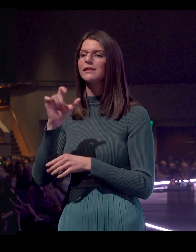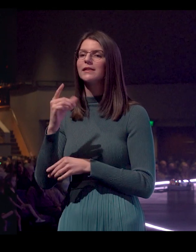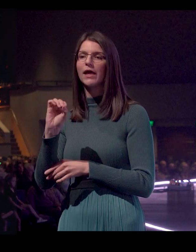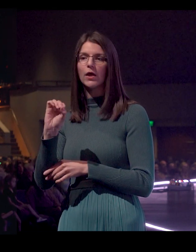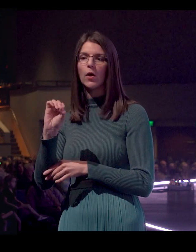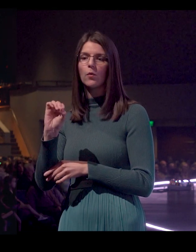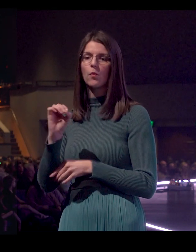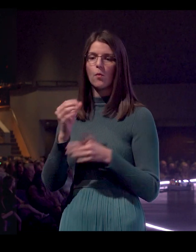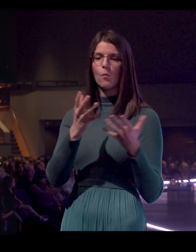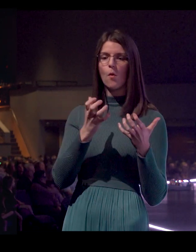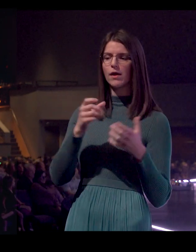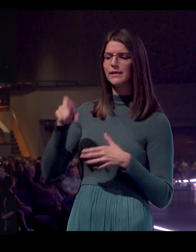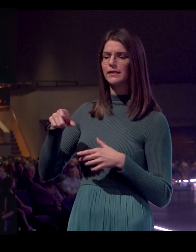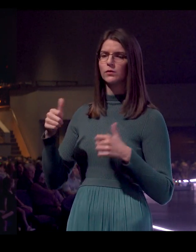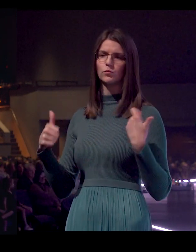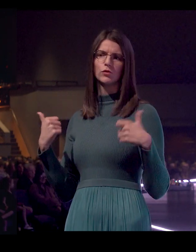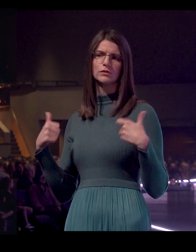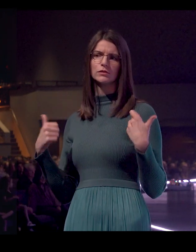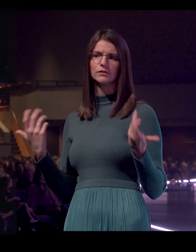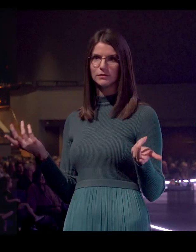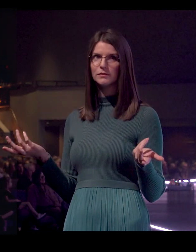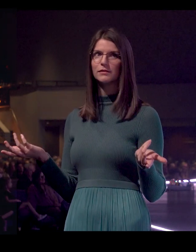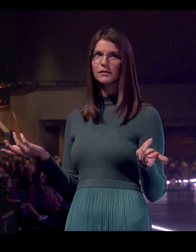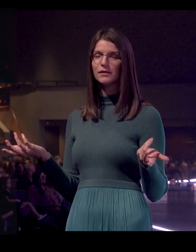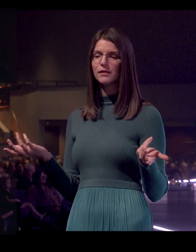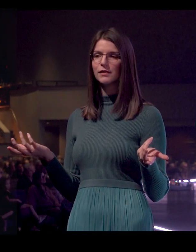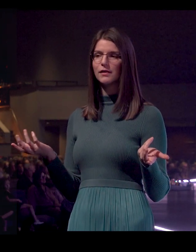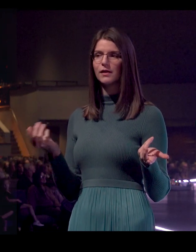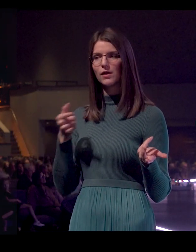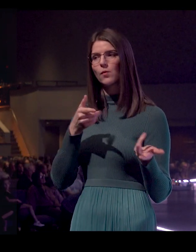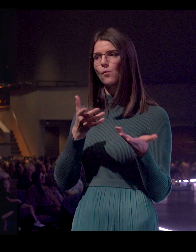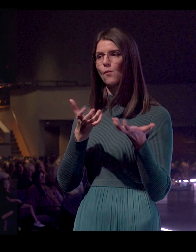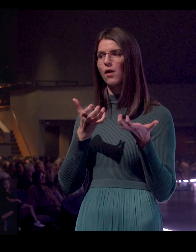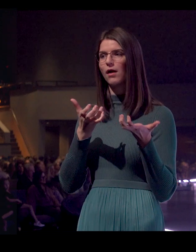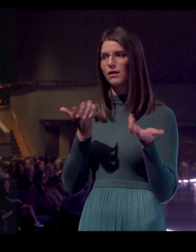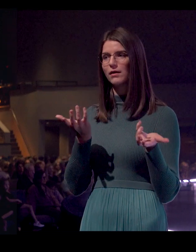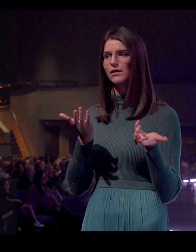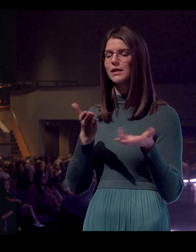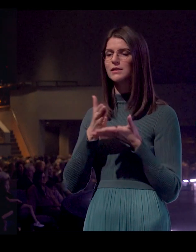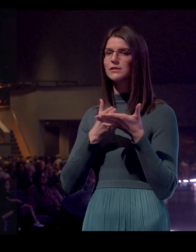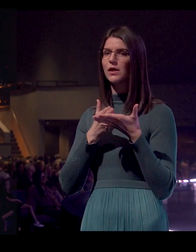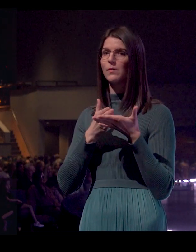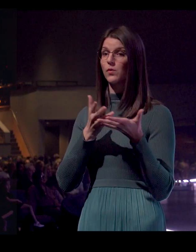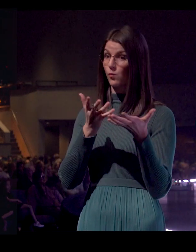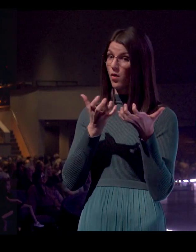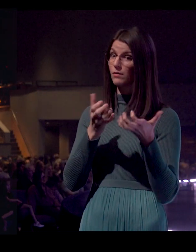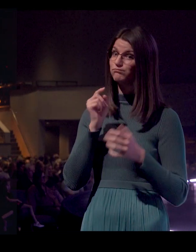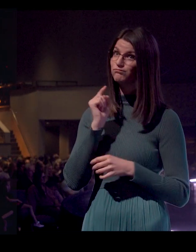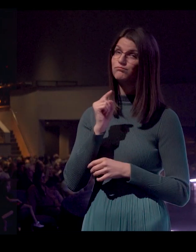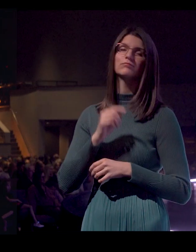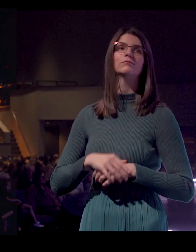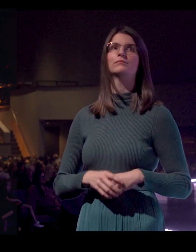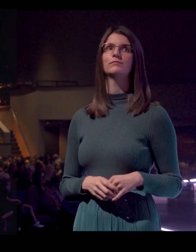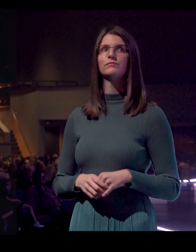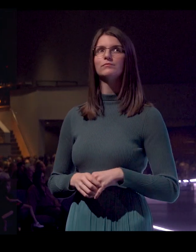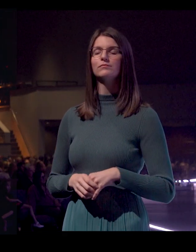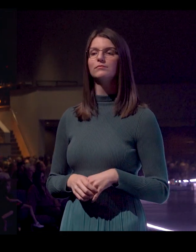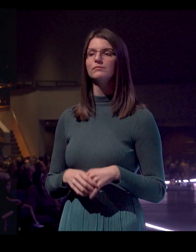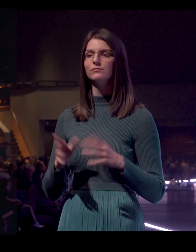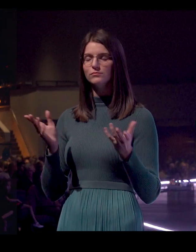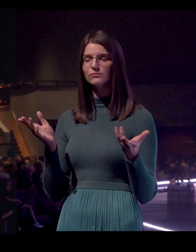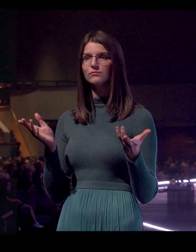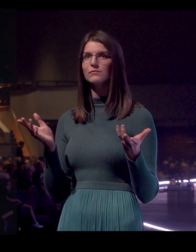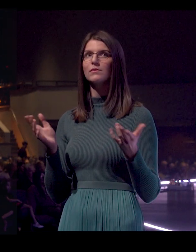Squarely a want. Some of you want this. How about the nose hole